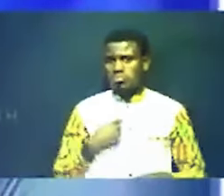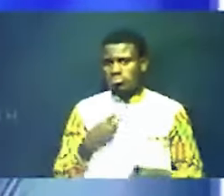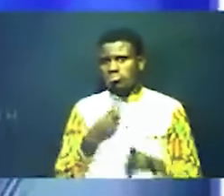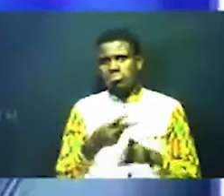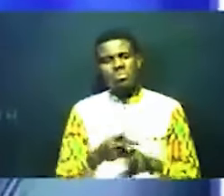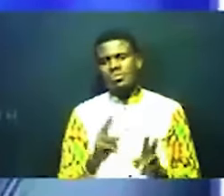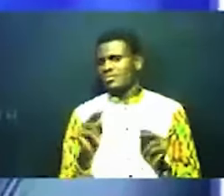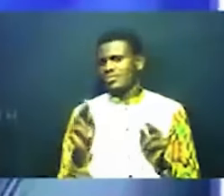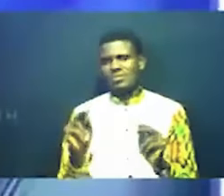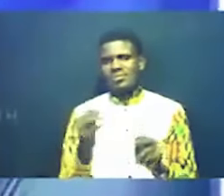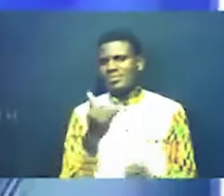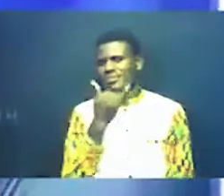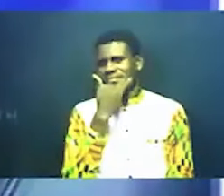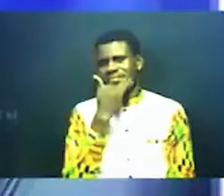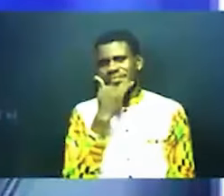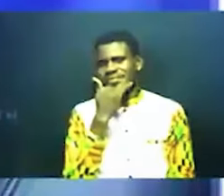say